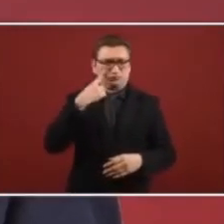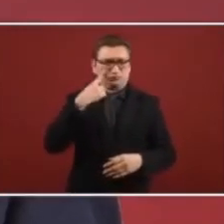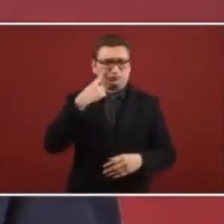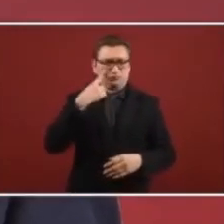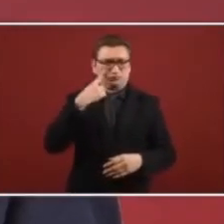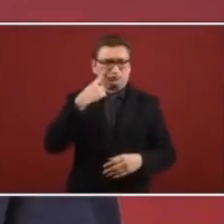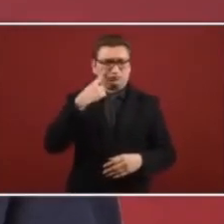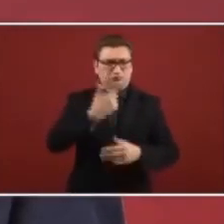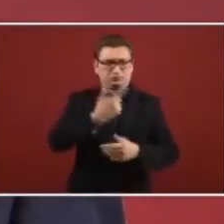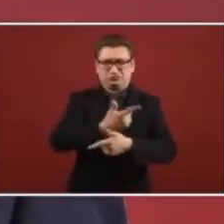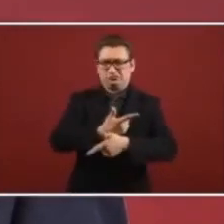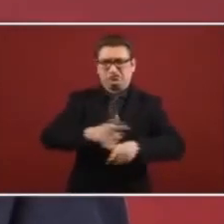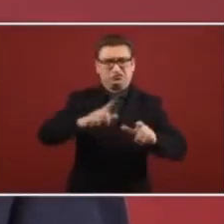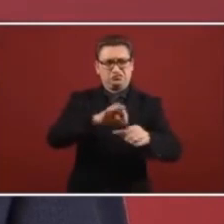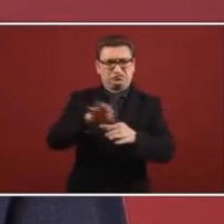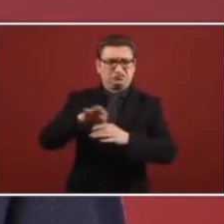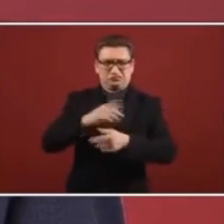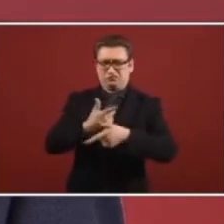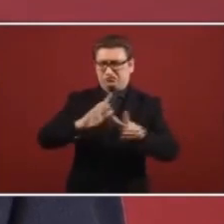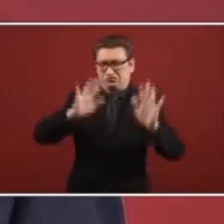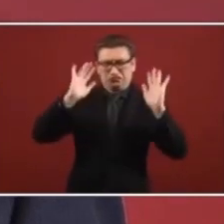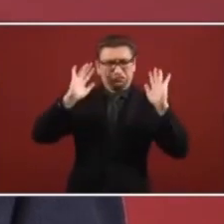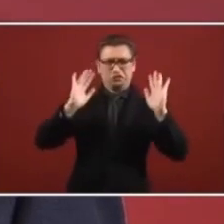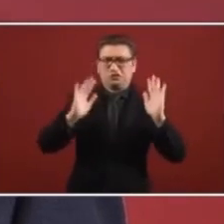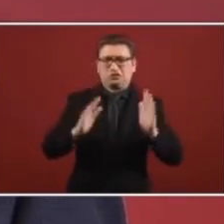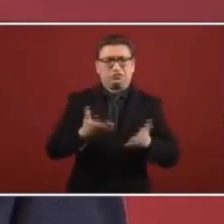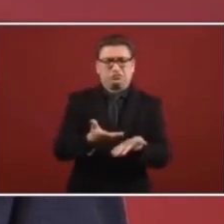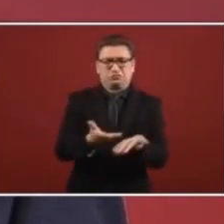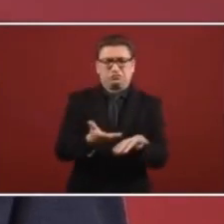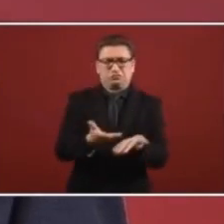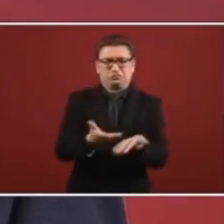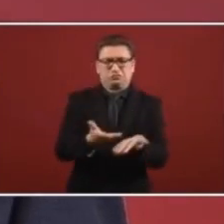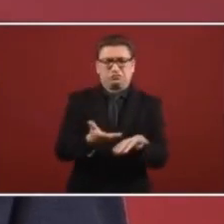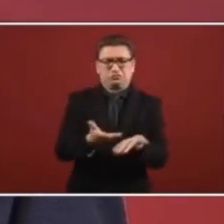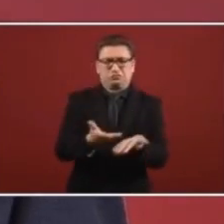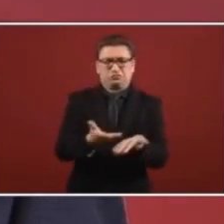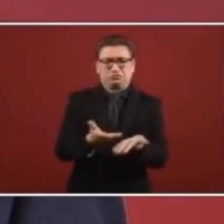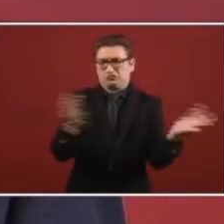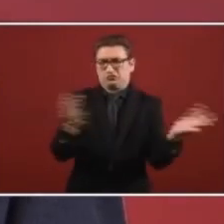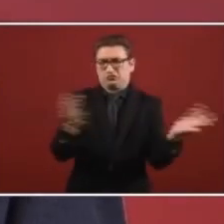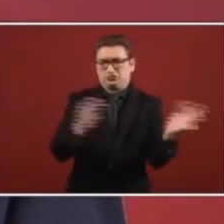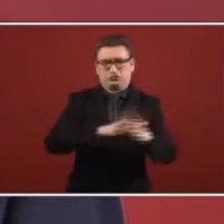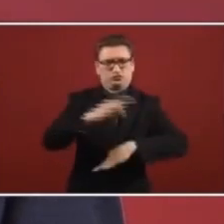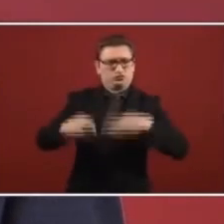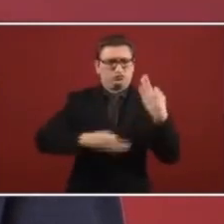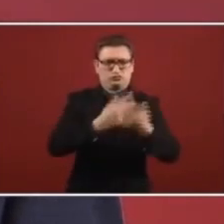and they have attitudes libres, that are free